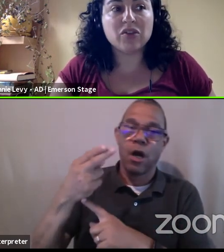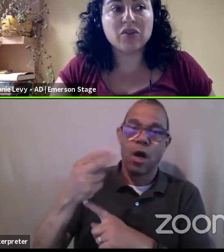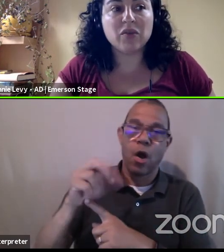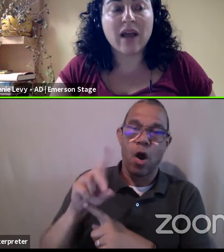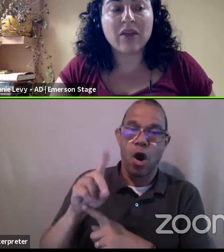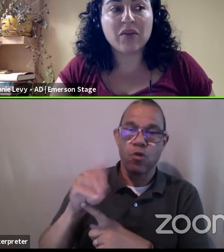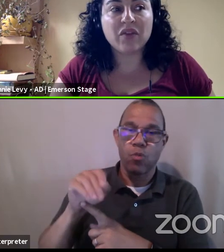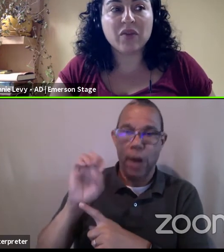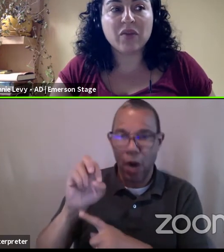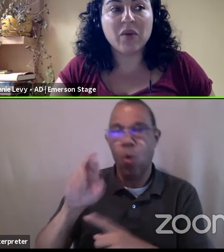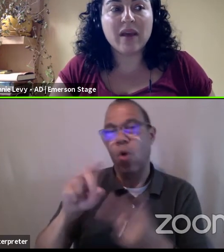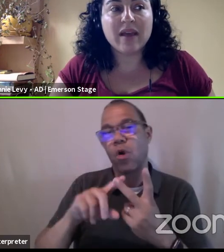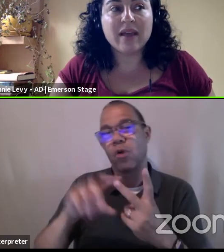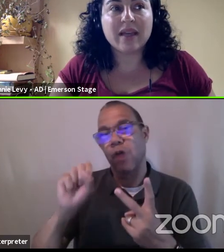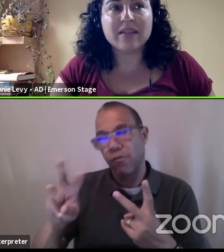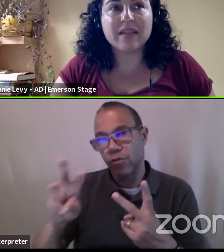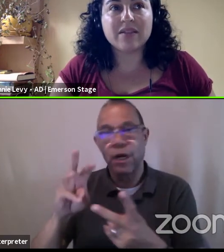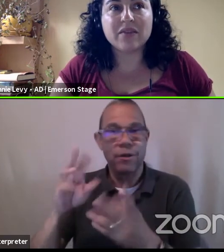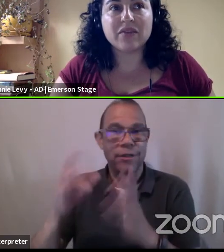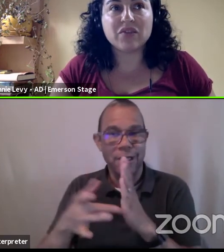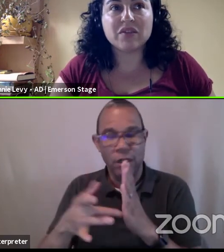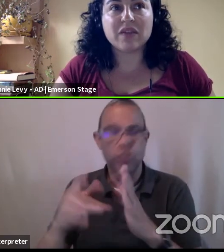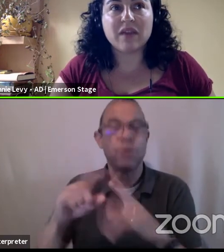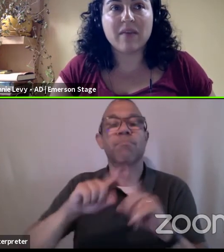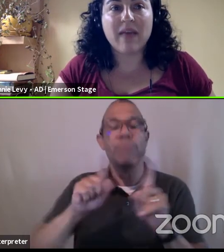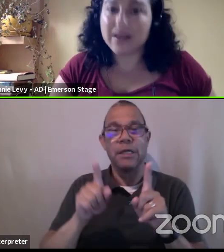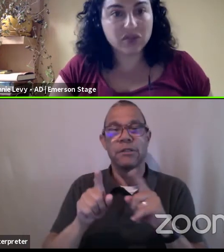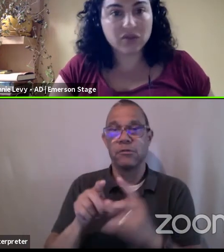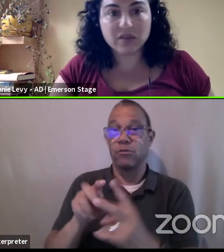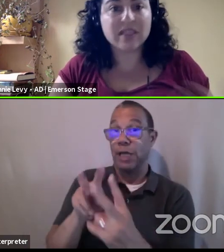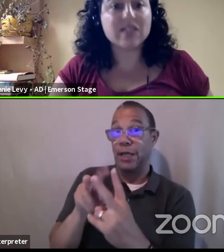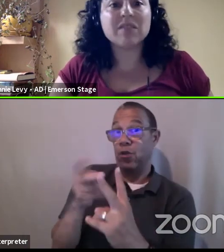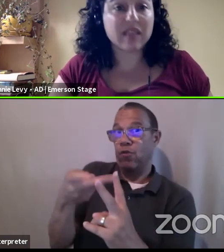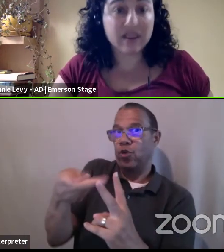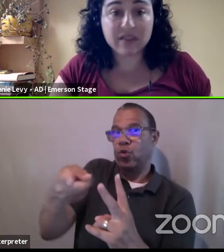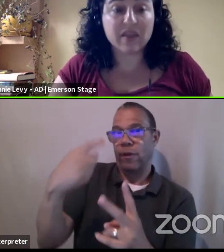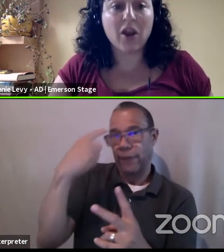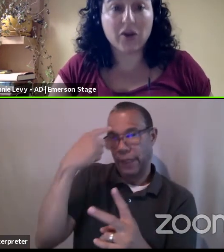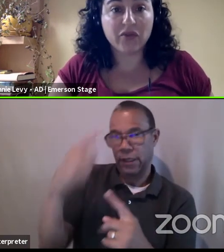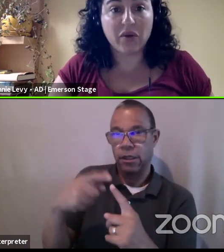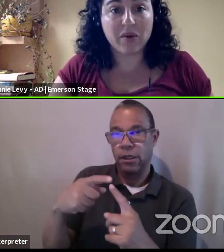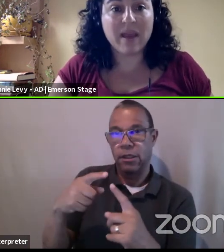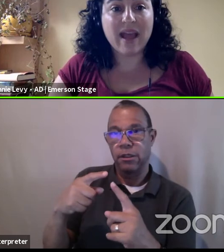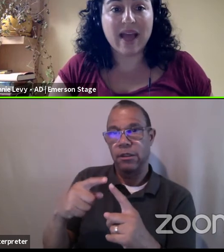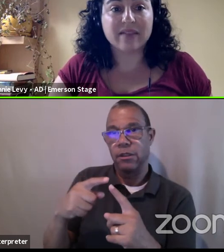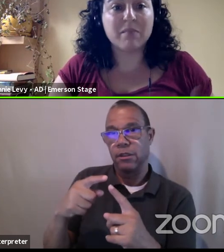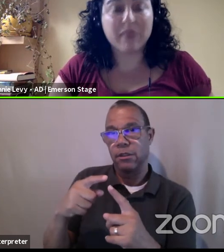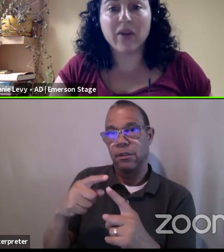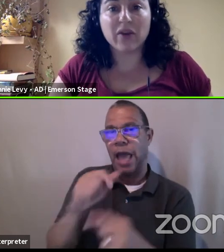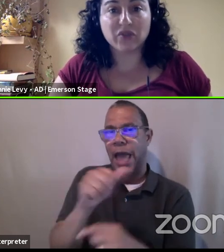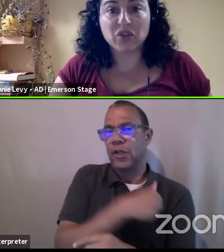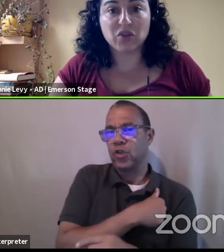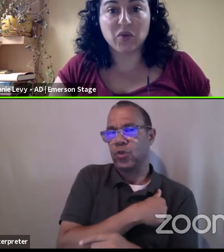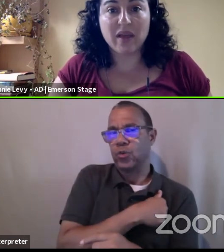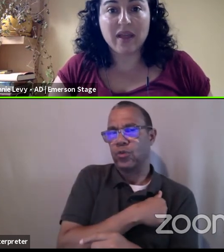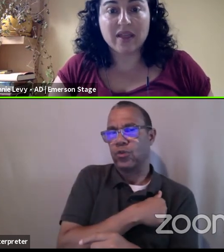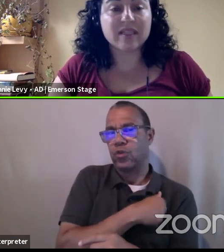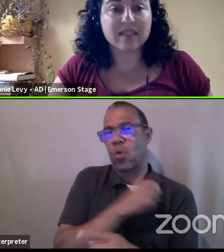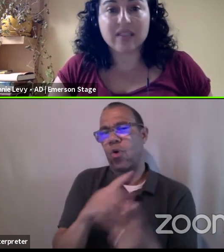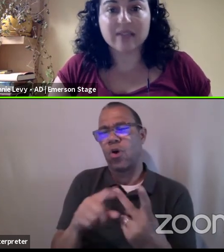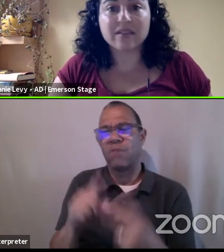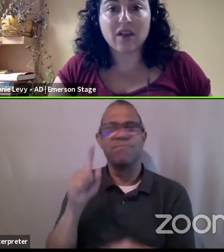do either of you get a sense of just attitudes and disbeliefs of the art form as a barrier to